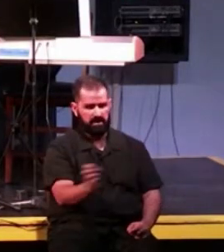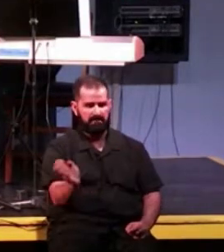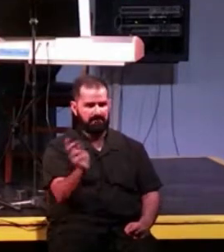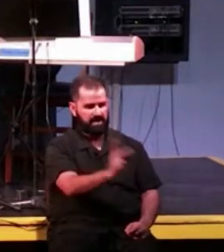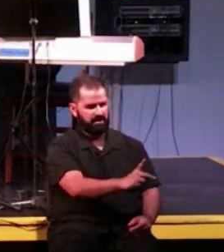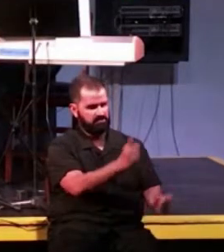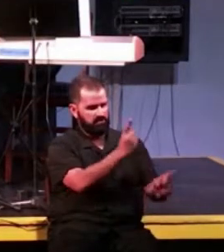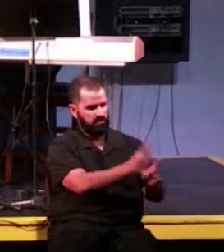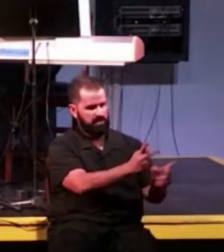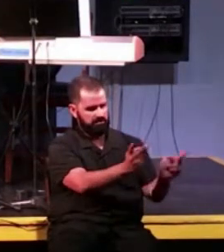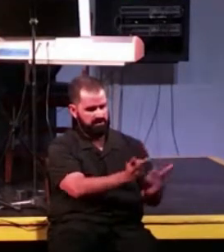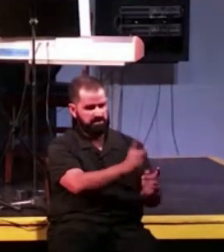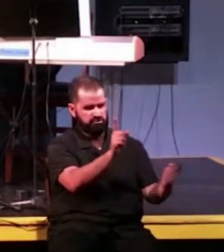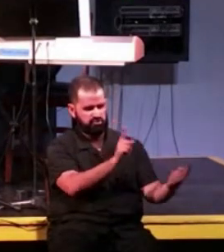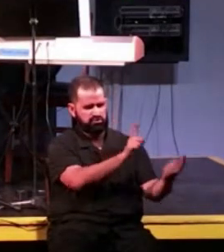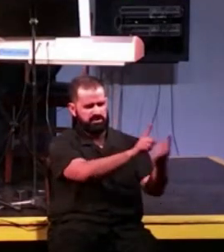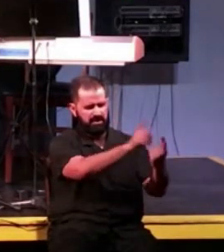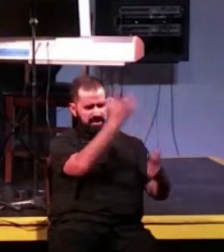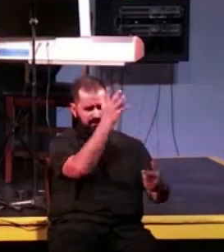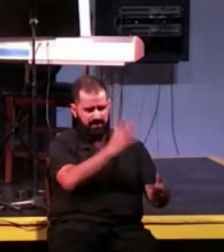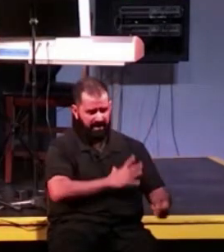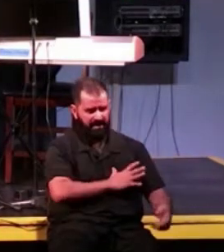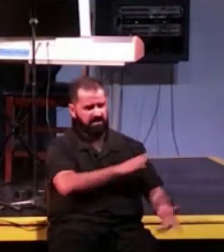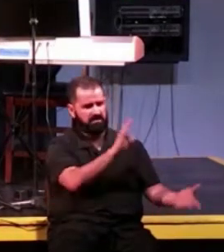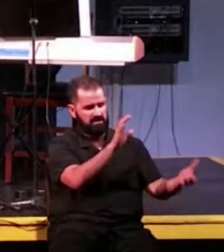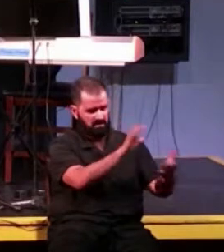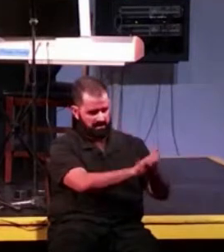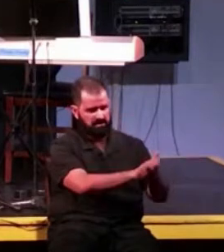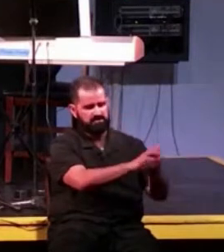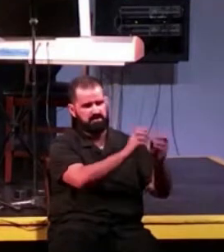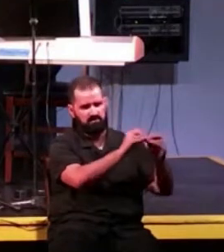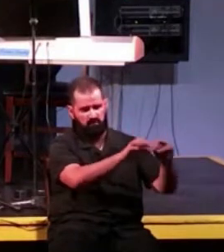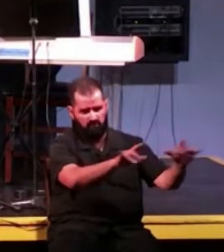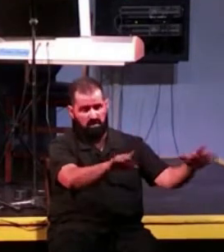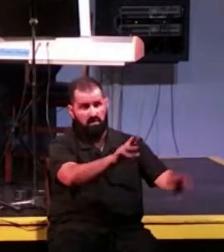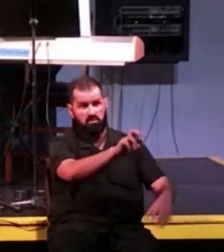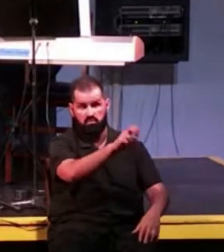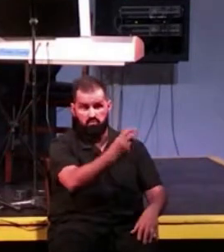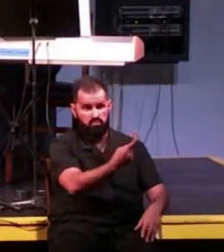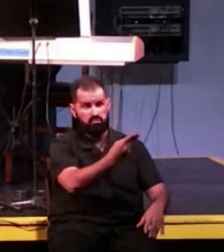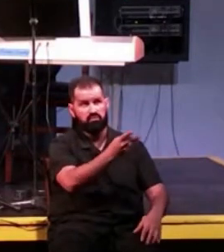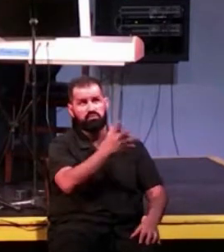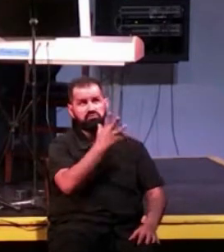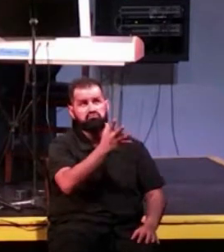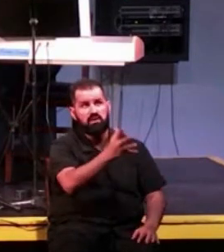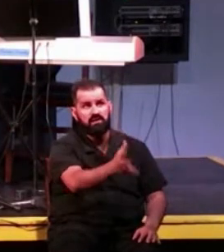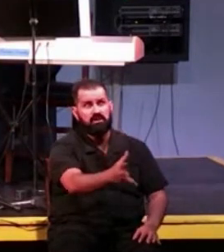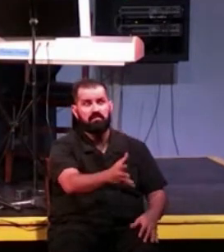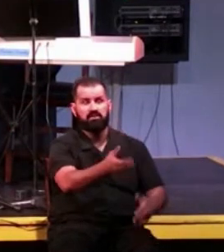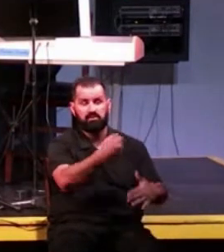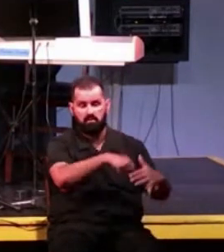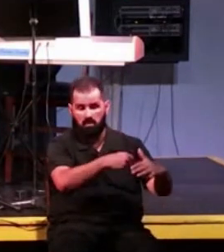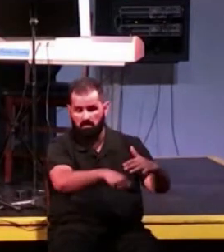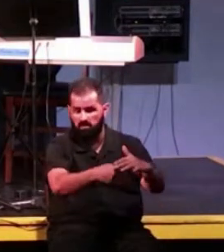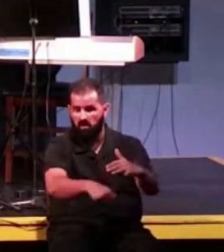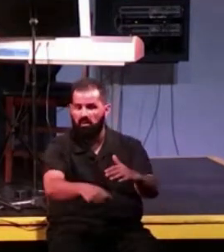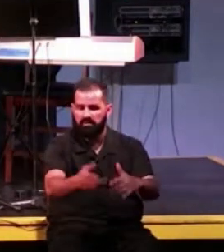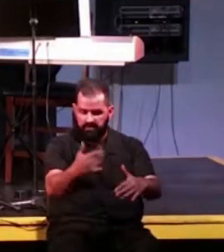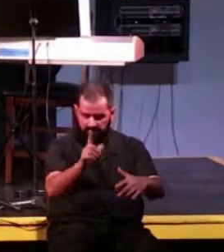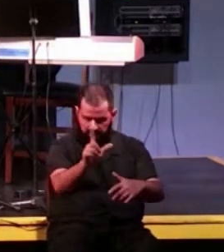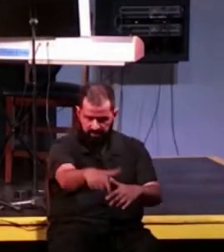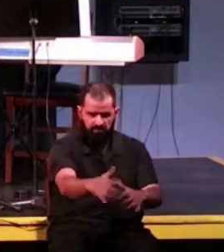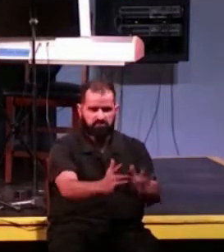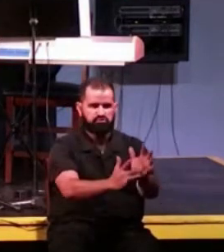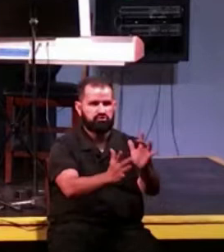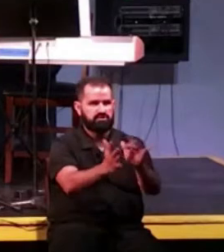right position. She met Boaz through Ruth and Boaz. You know that Ruth was a great grandmother of Jesus Christ. So we know without a doubt that